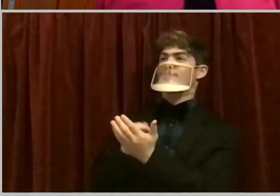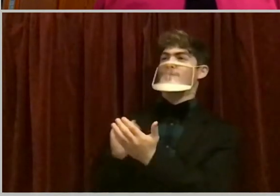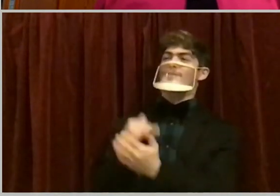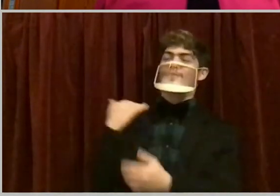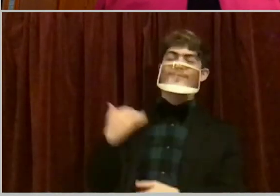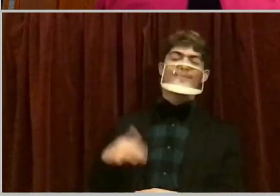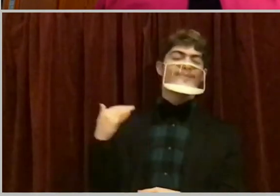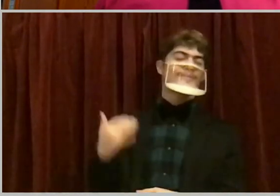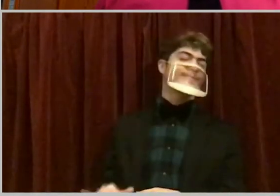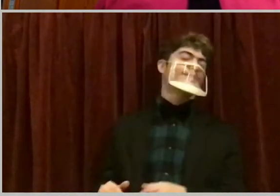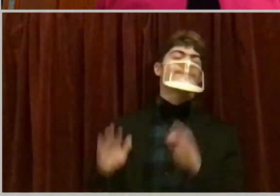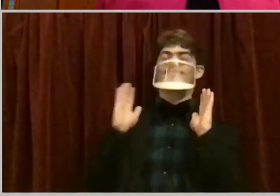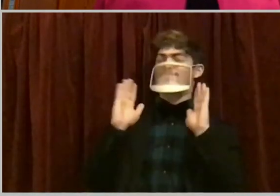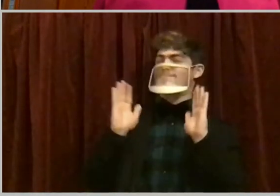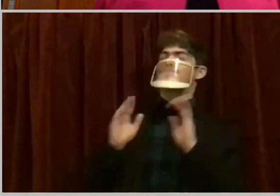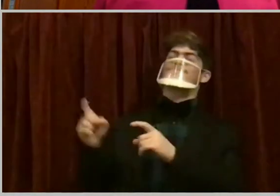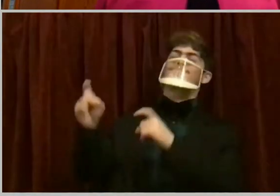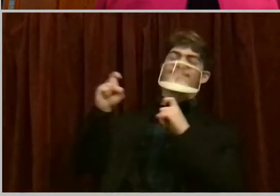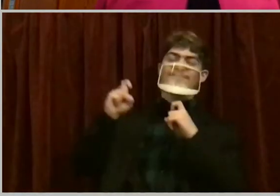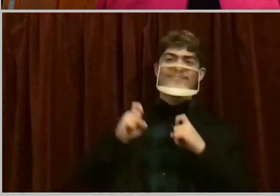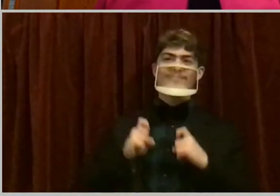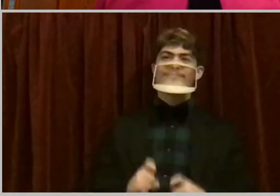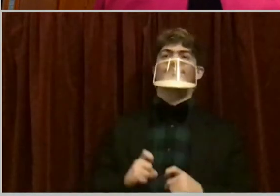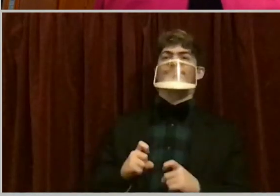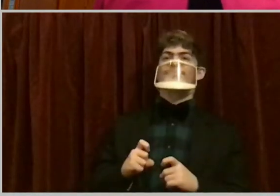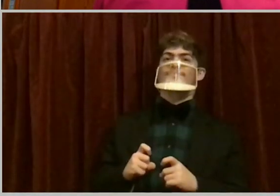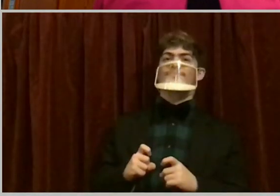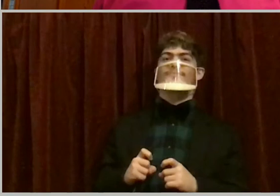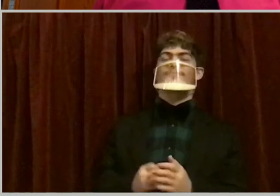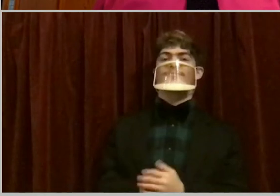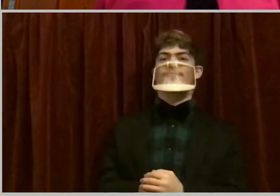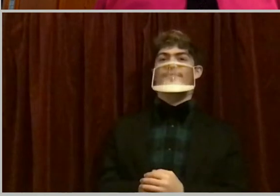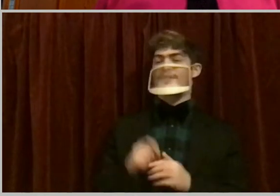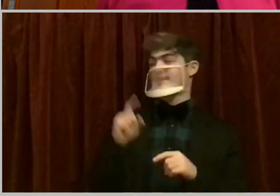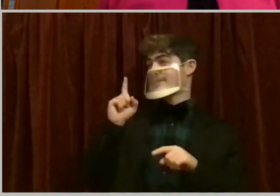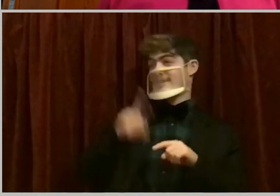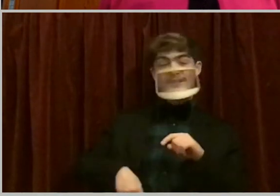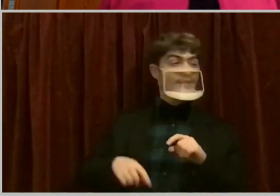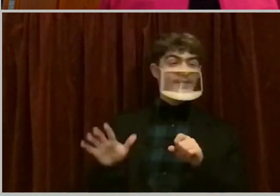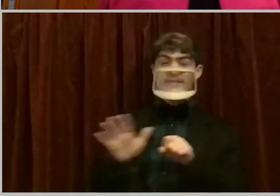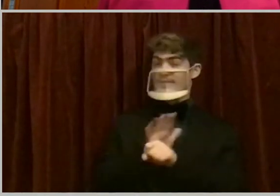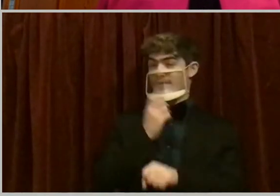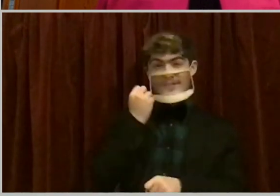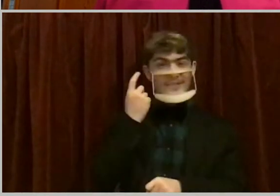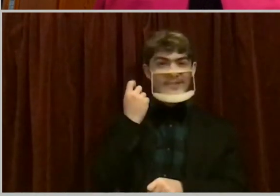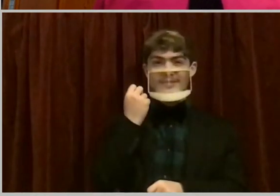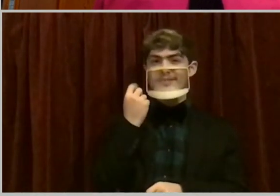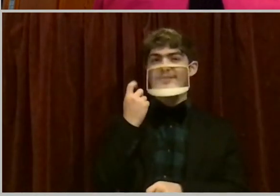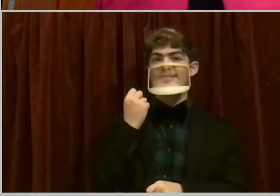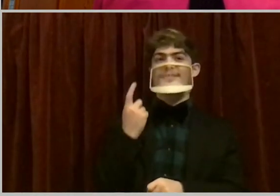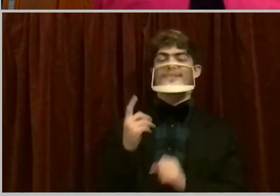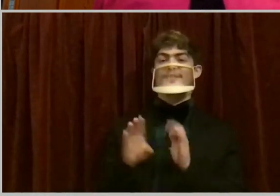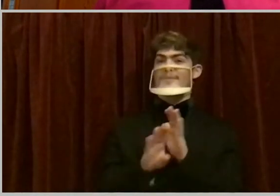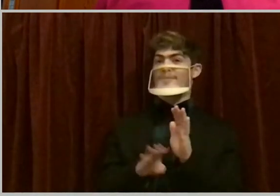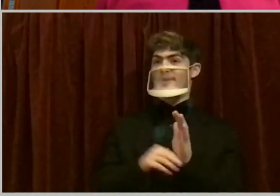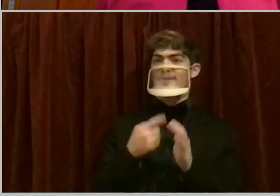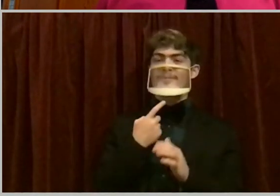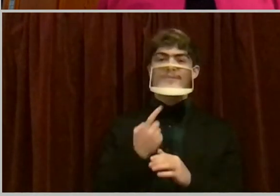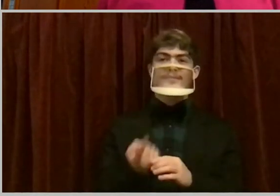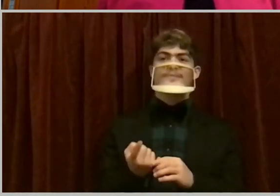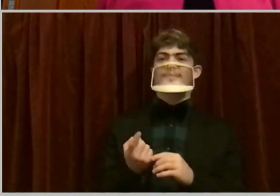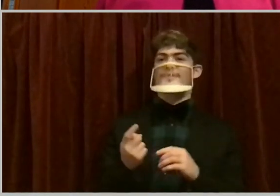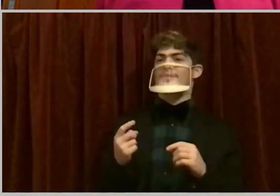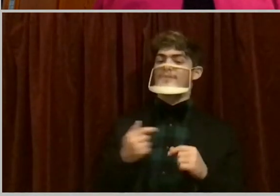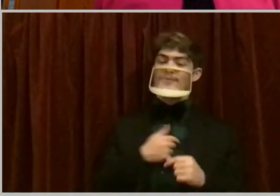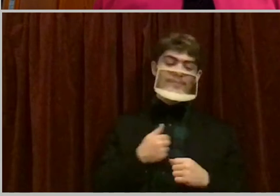We have that. We have such a gift that cannot be fully understood or comprehended. As the scriptures say, inexpressible joy